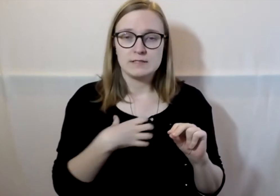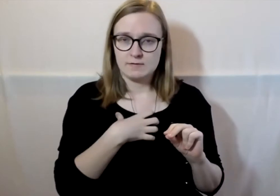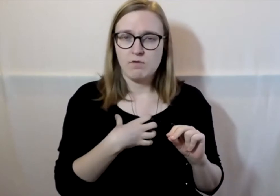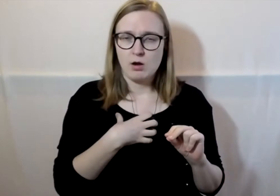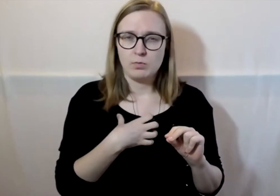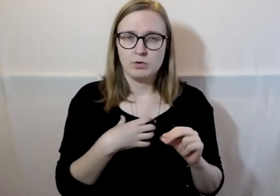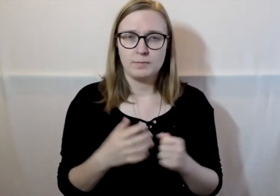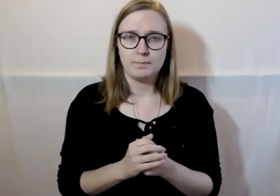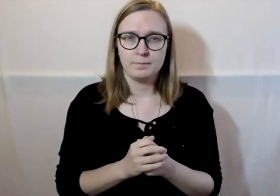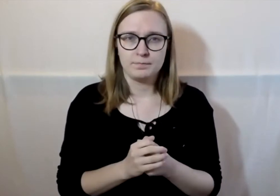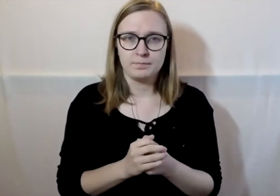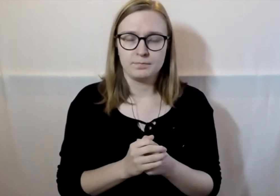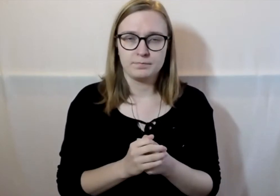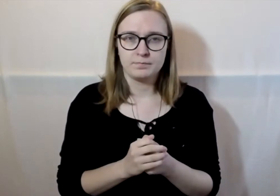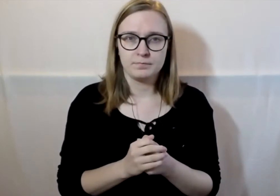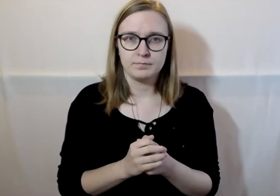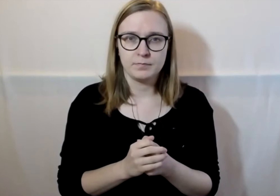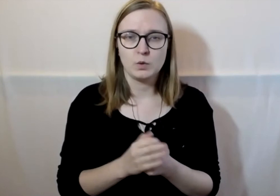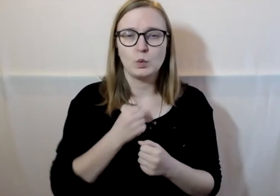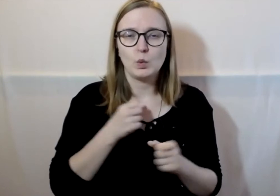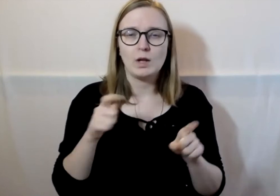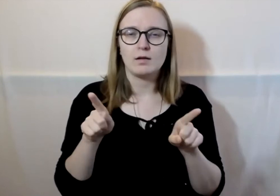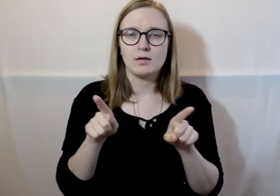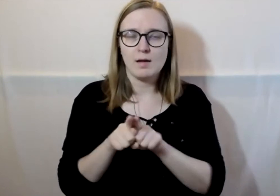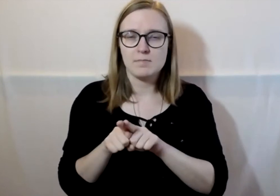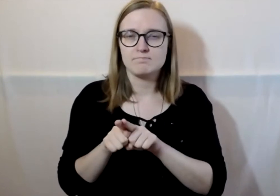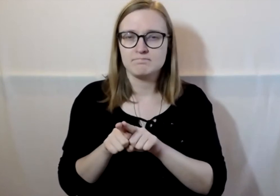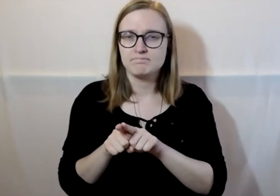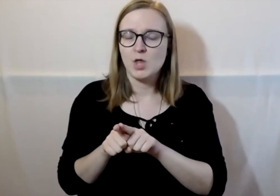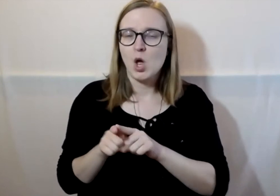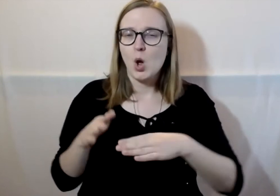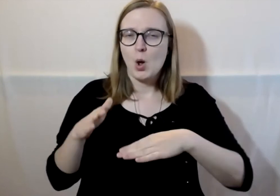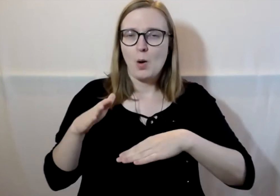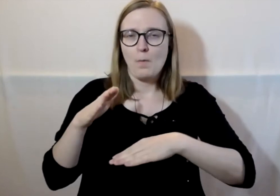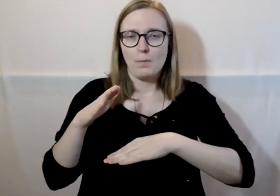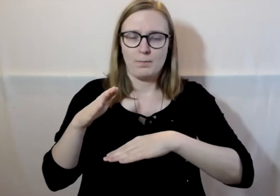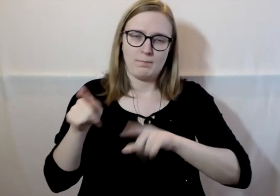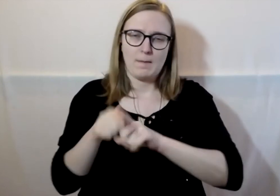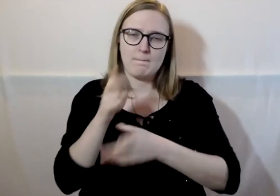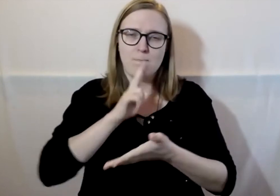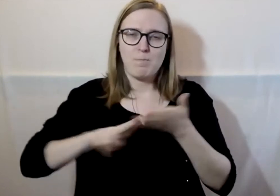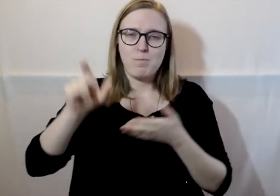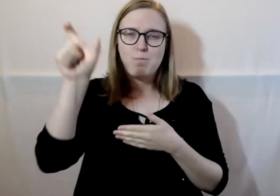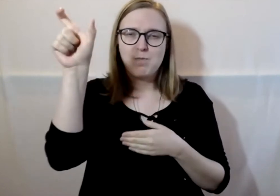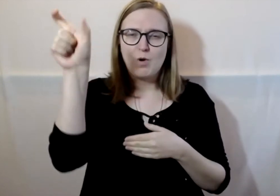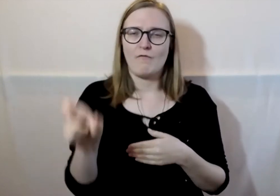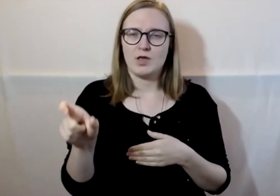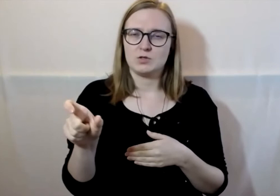picture of the professional specialist who would be a shining